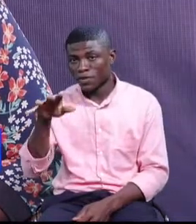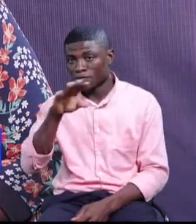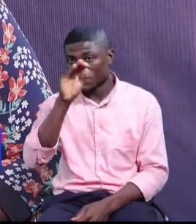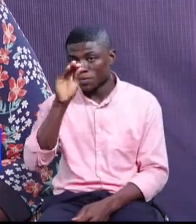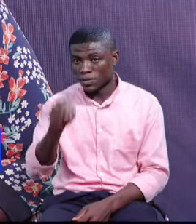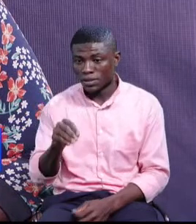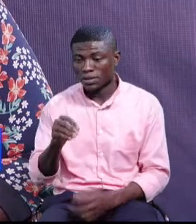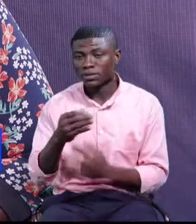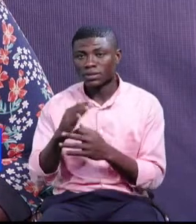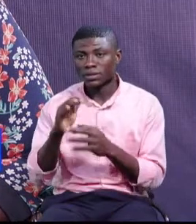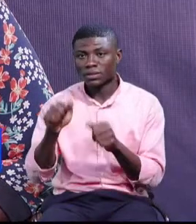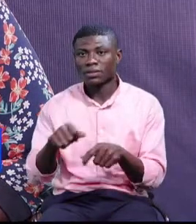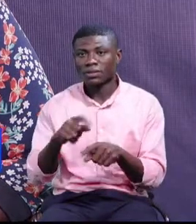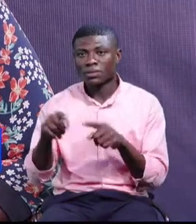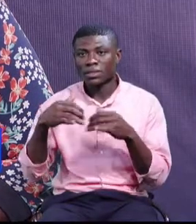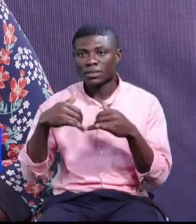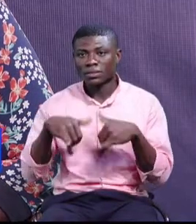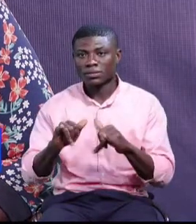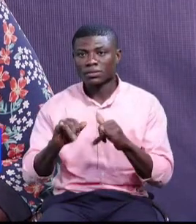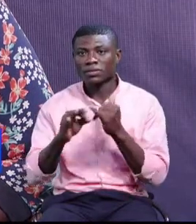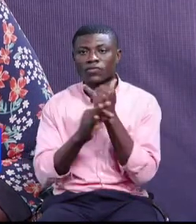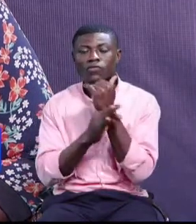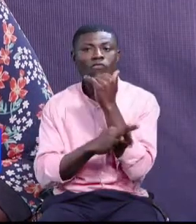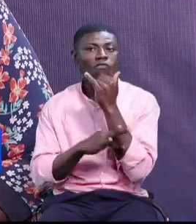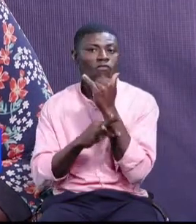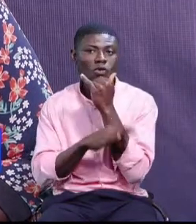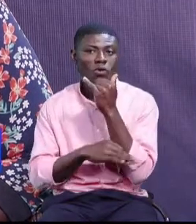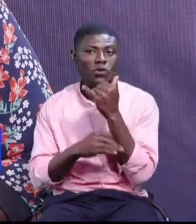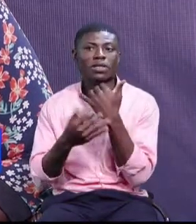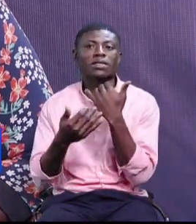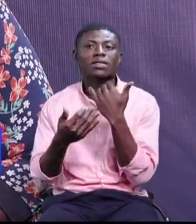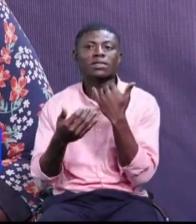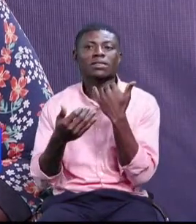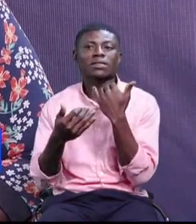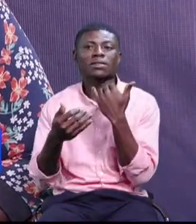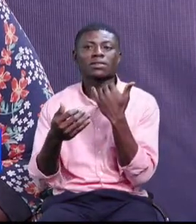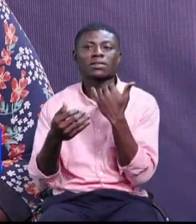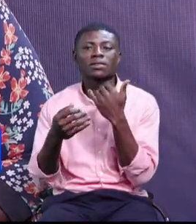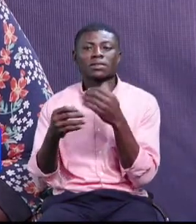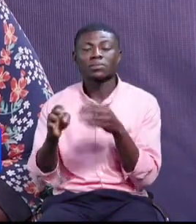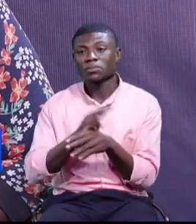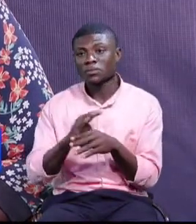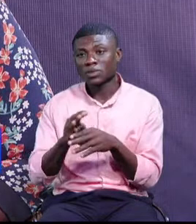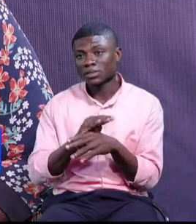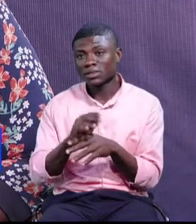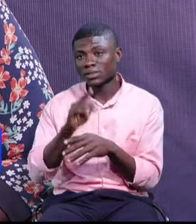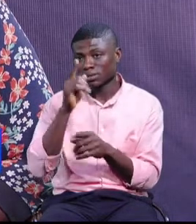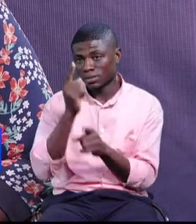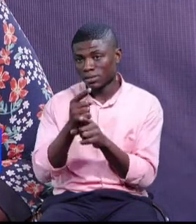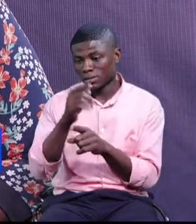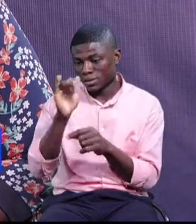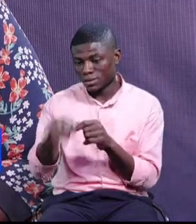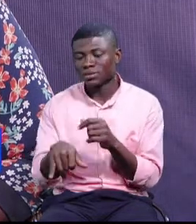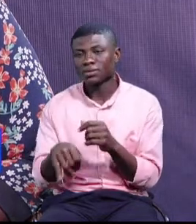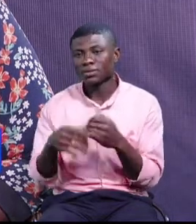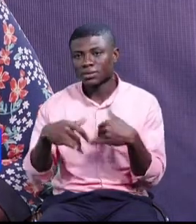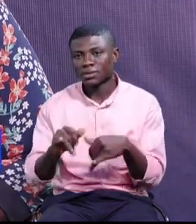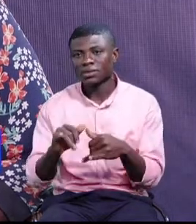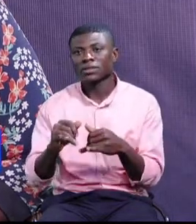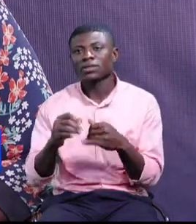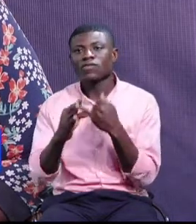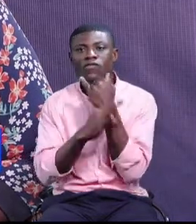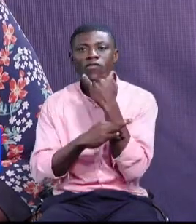55% of shares, but it is still a foreign company. That's an interesting thought. Yeah, it is. It is still a